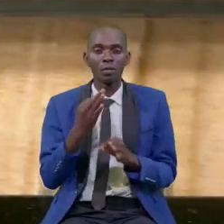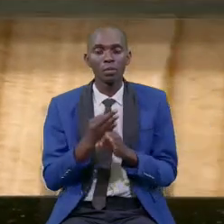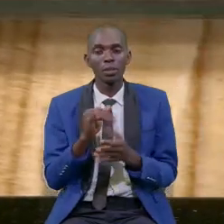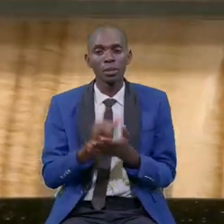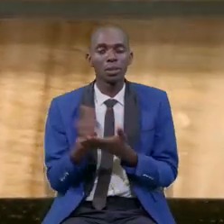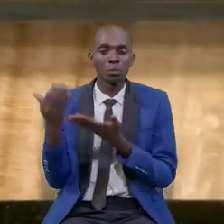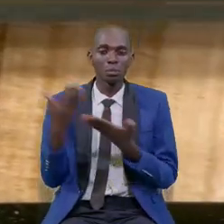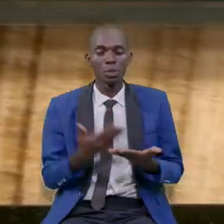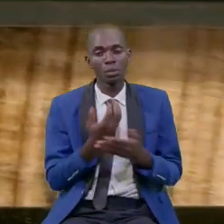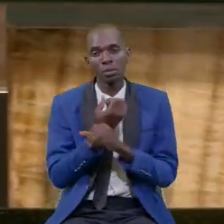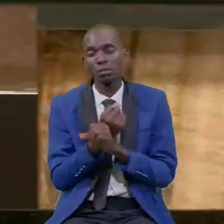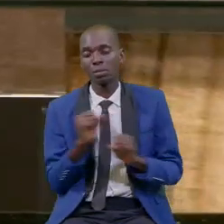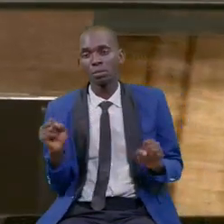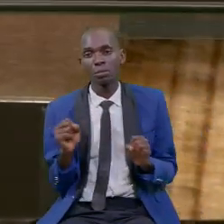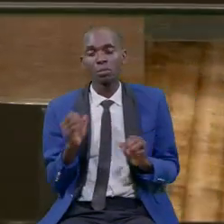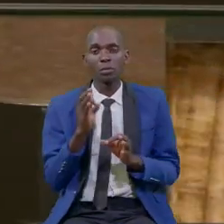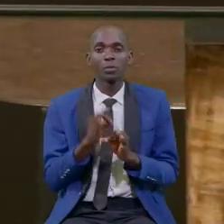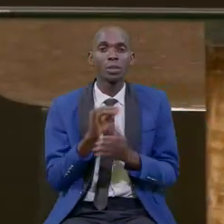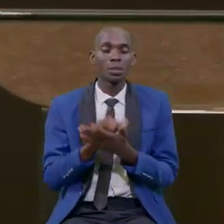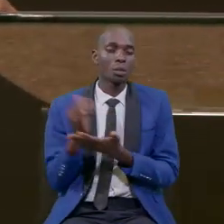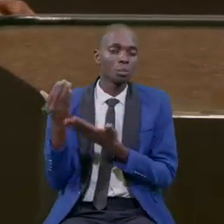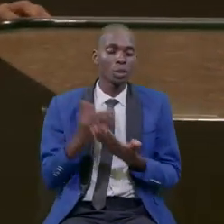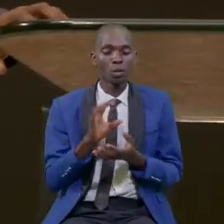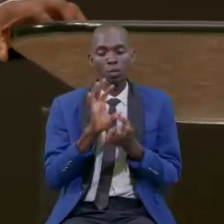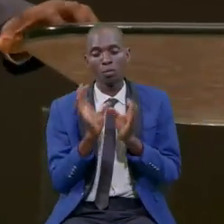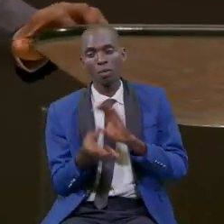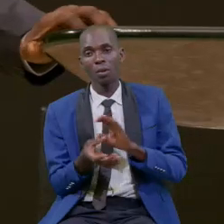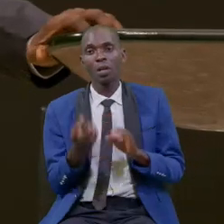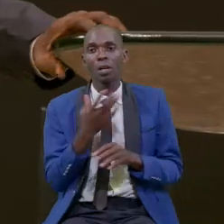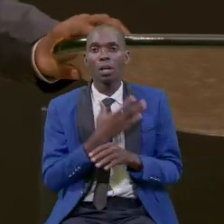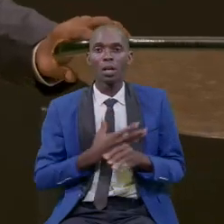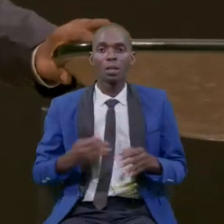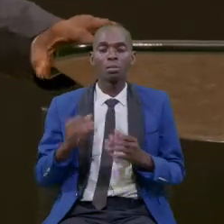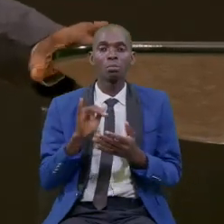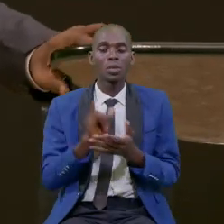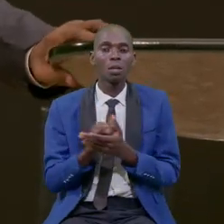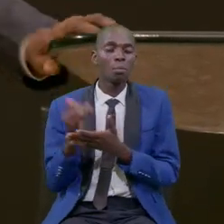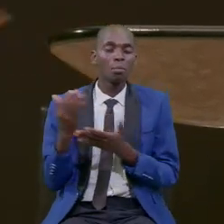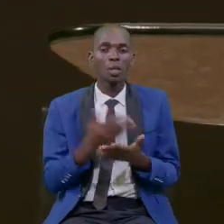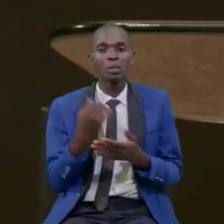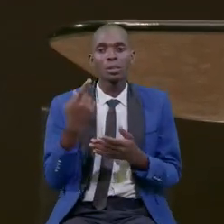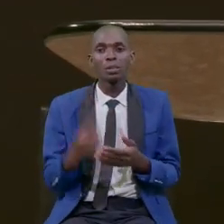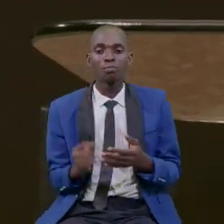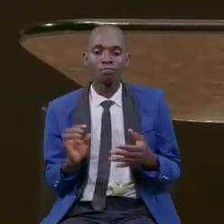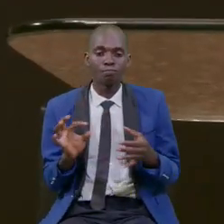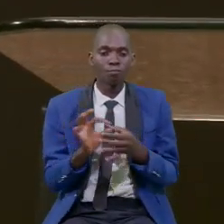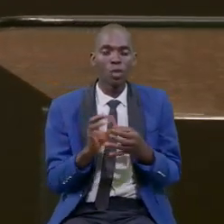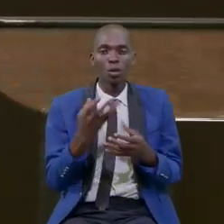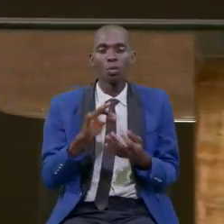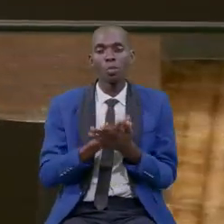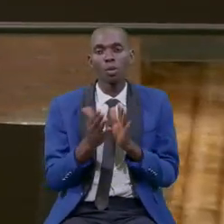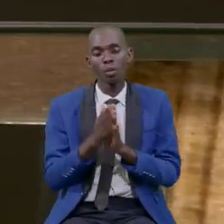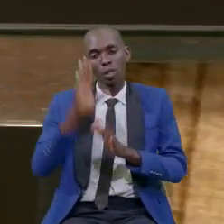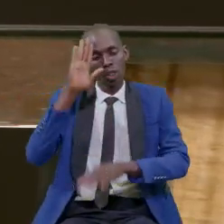justification, salvation, conversion, and sonship in the kingdom of God. Here James